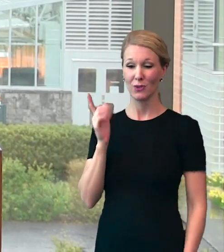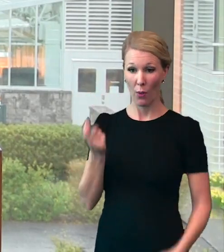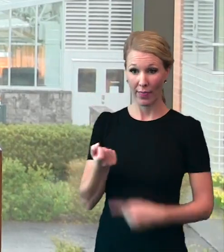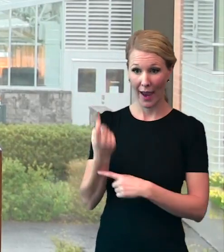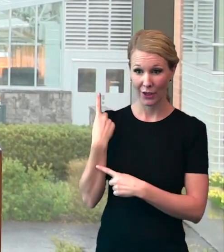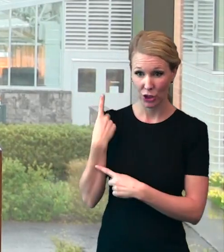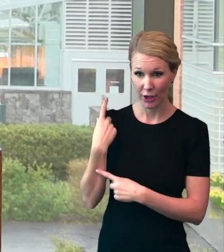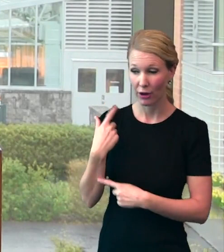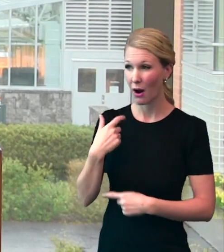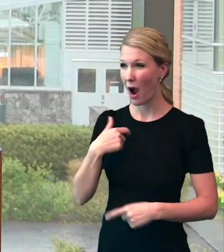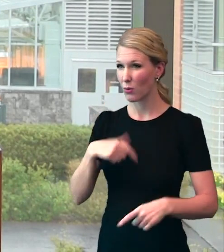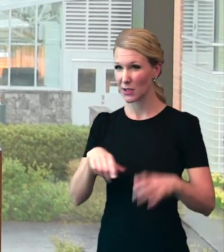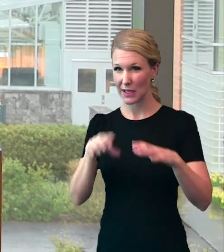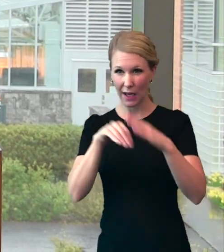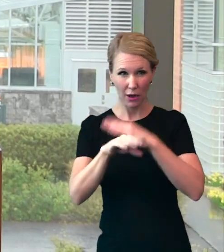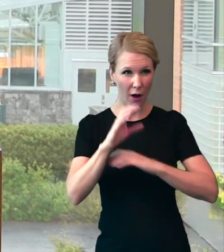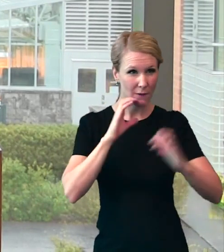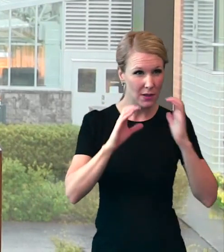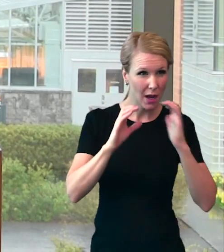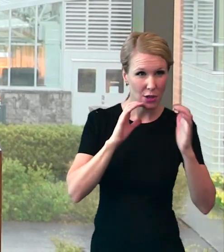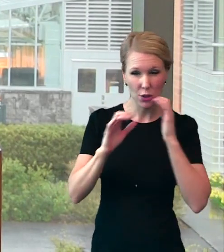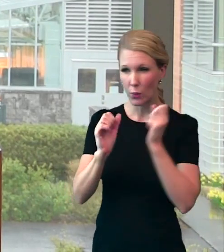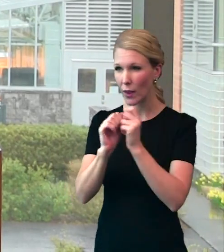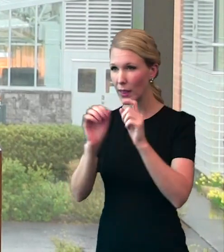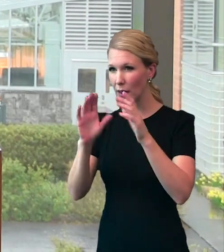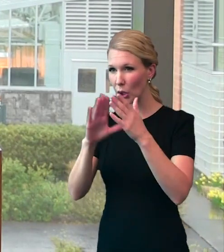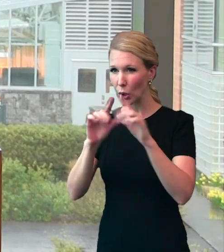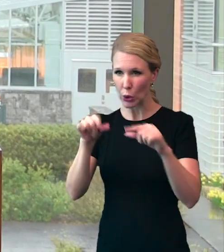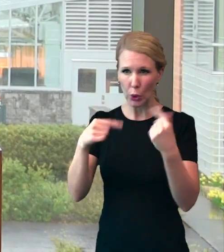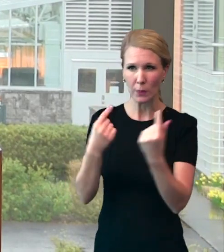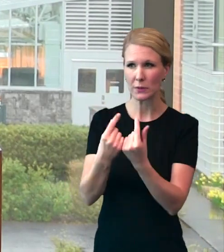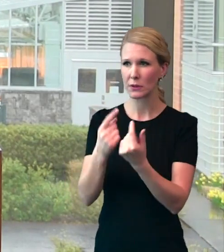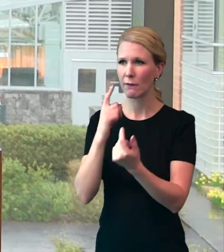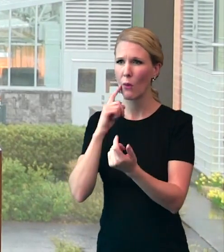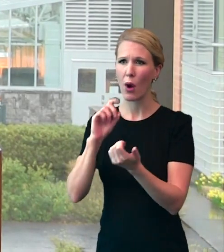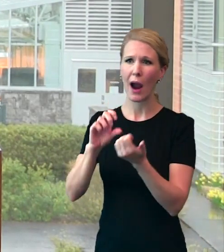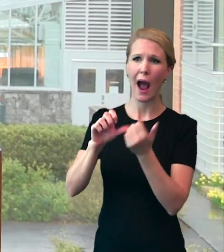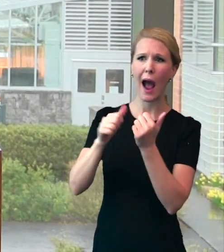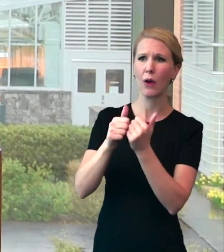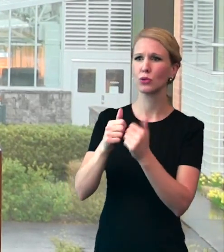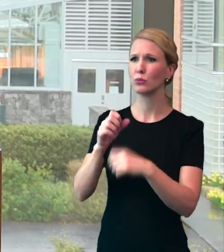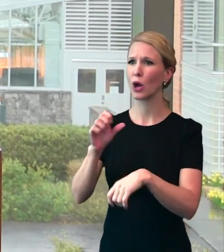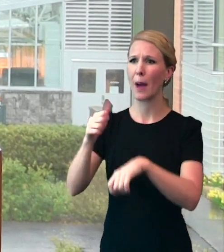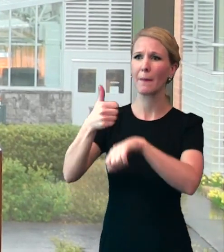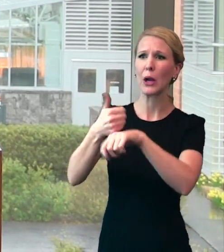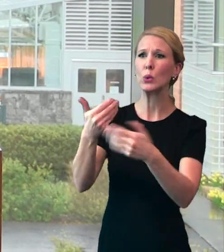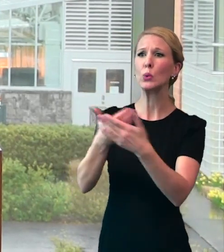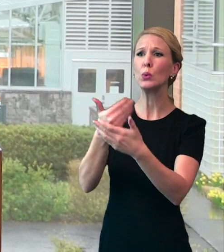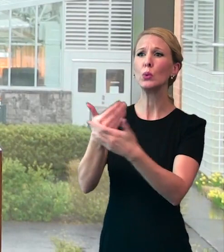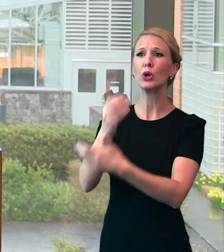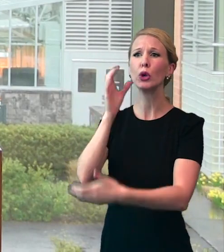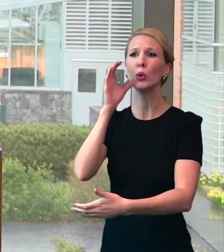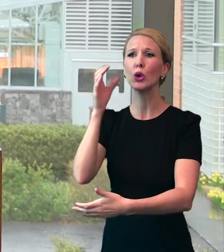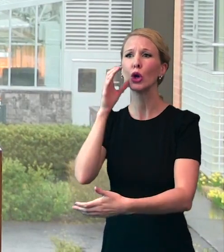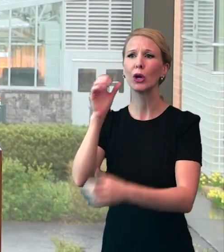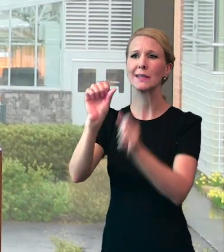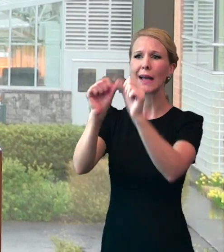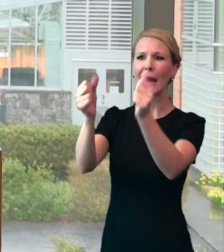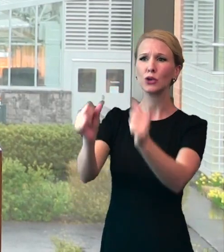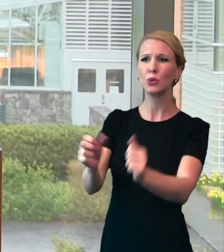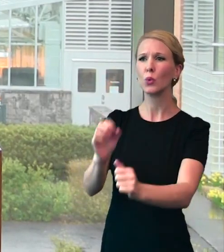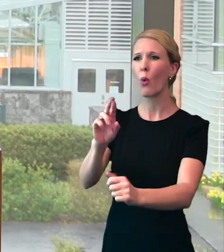in conversations with student groups about where to site a new Cougar statue and finding a suitable gaming space on